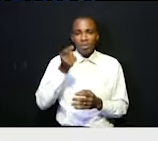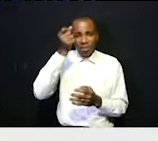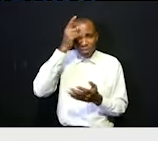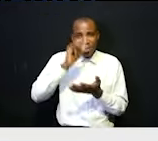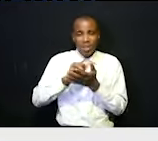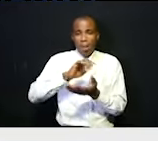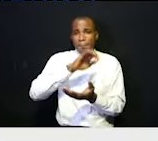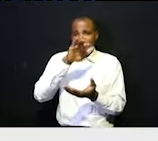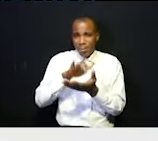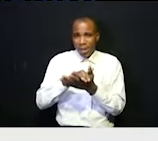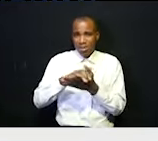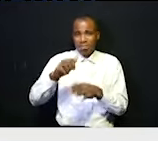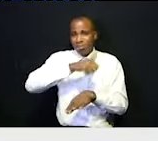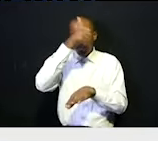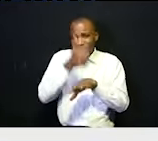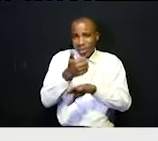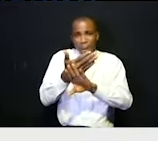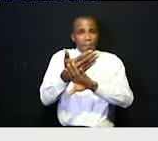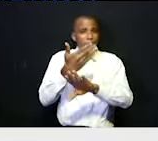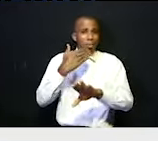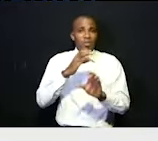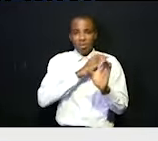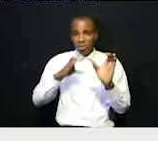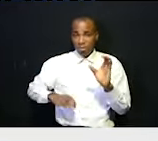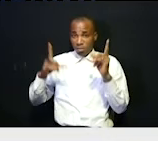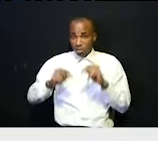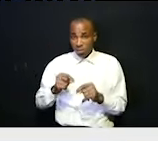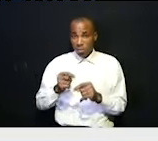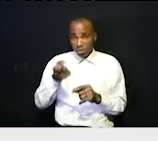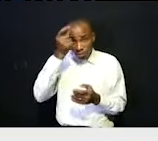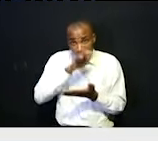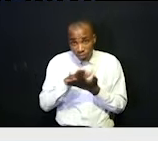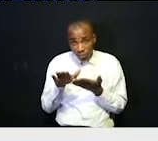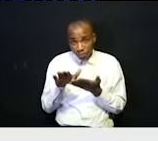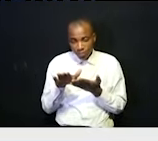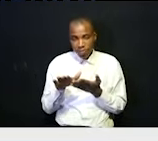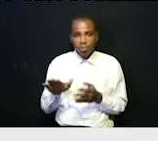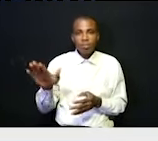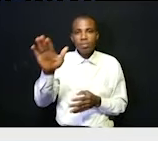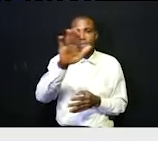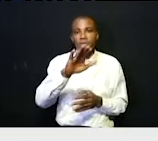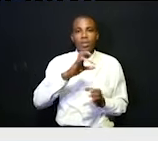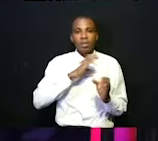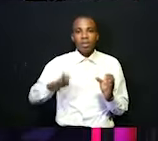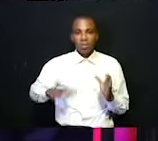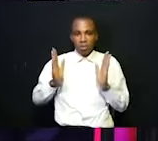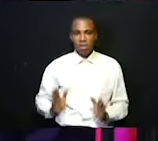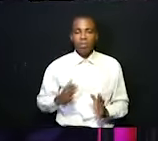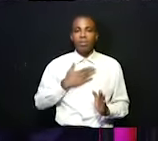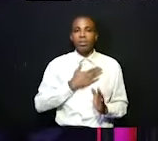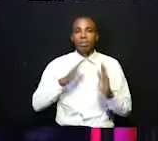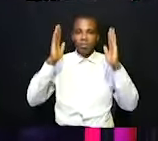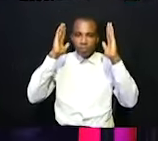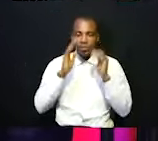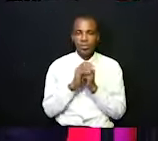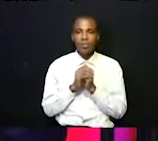hope it is an understandable fact. And I want every Christian to pay attention to this.